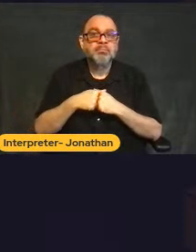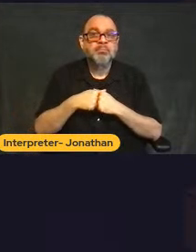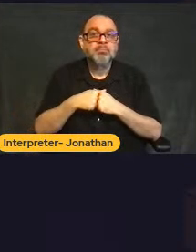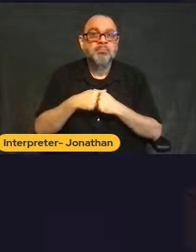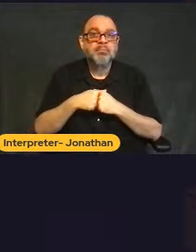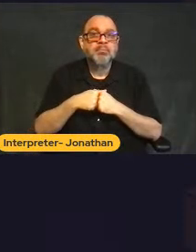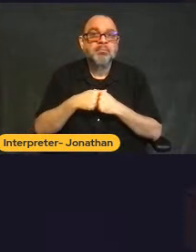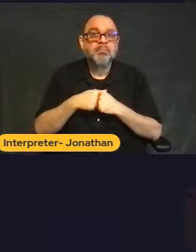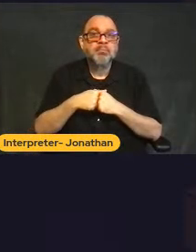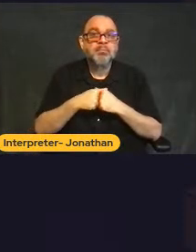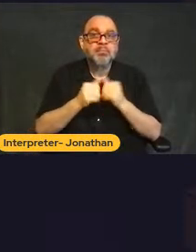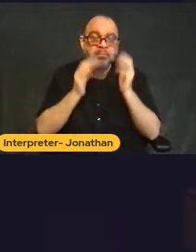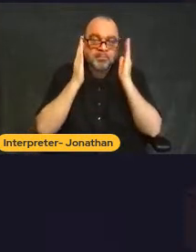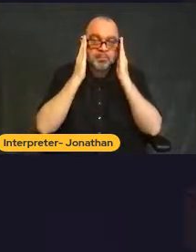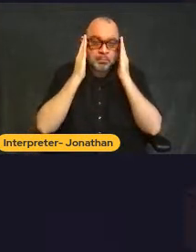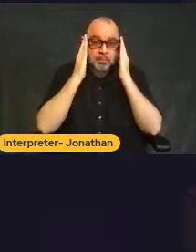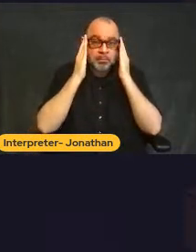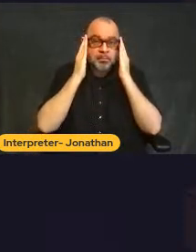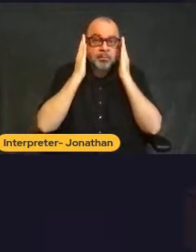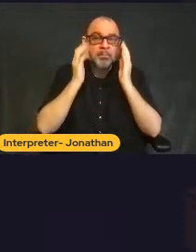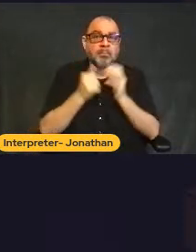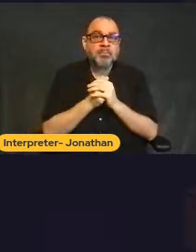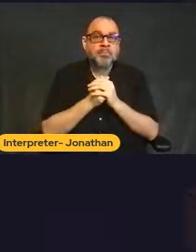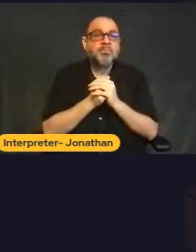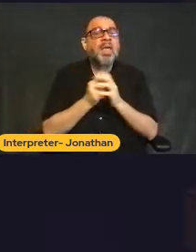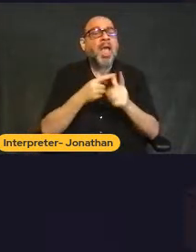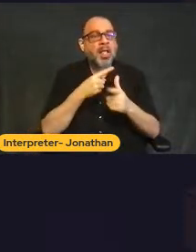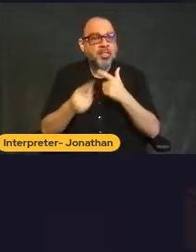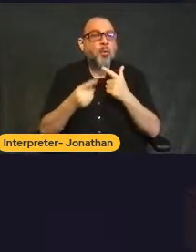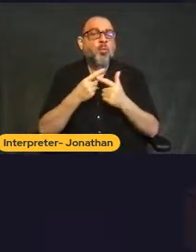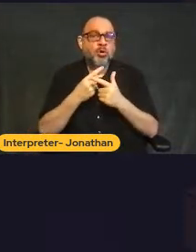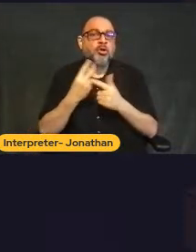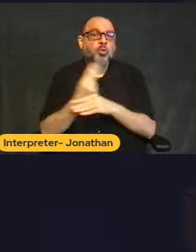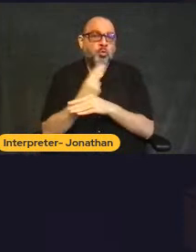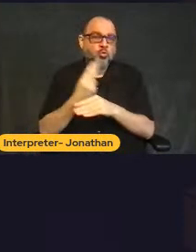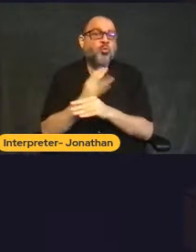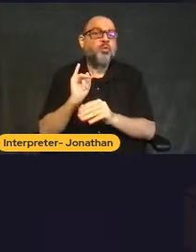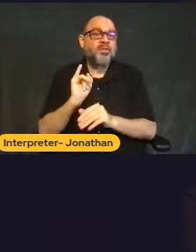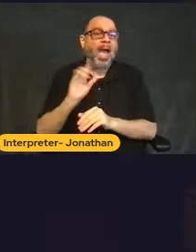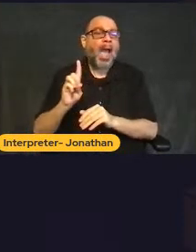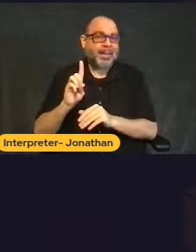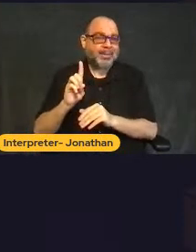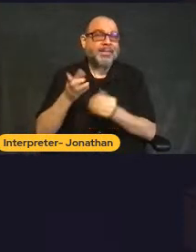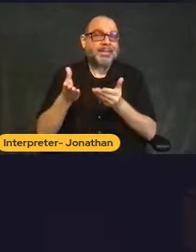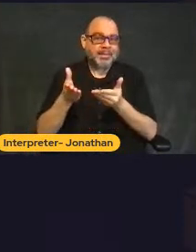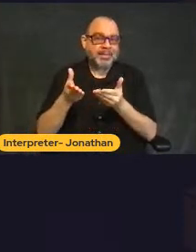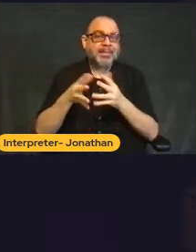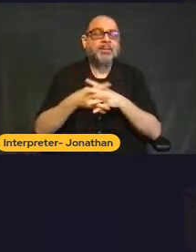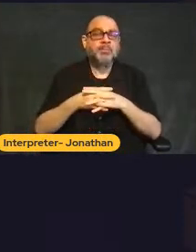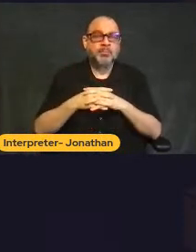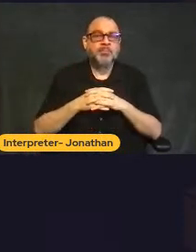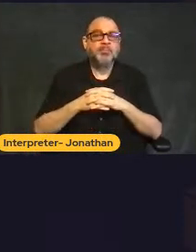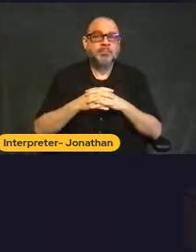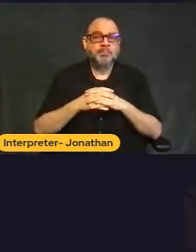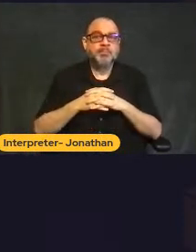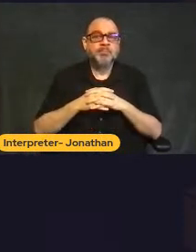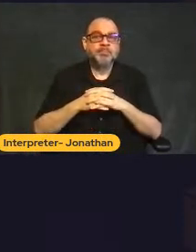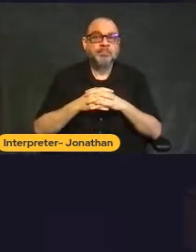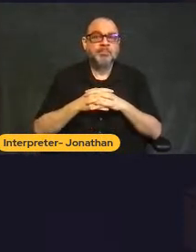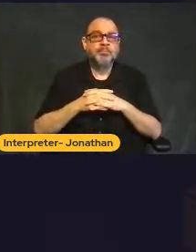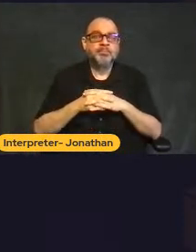and then we'll give it ID of Amplify next repo.